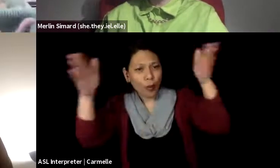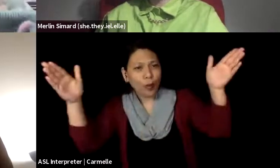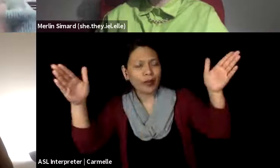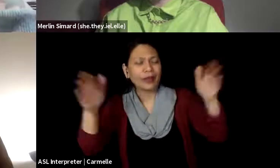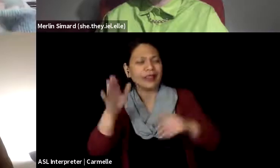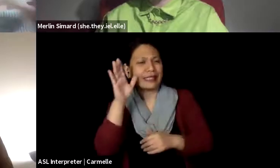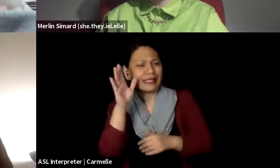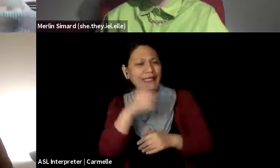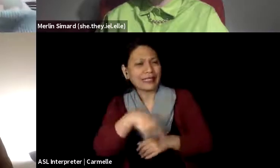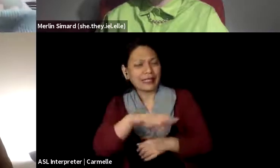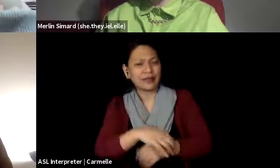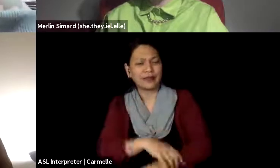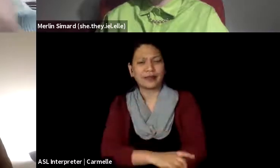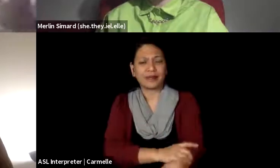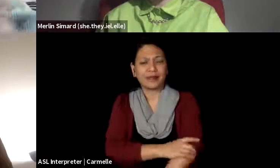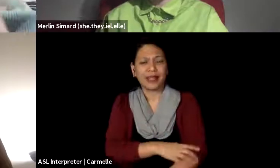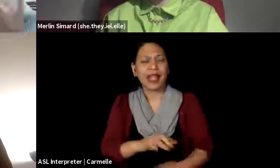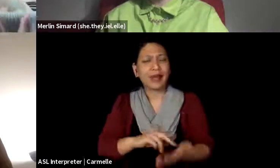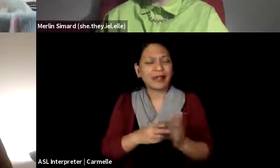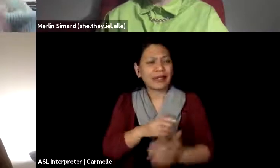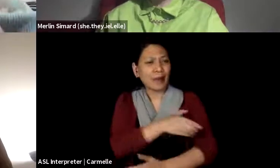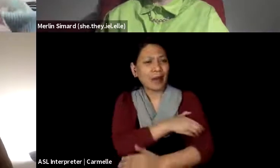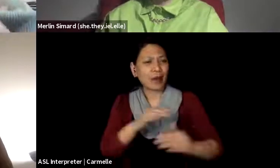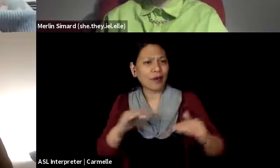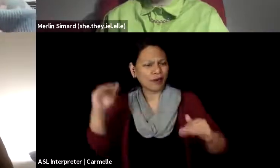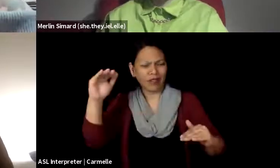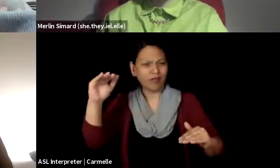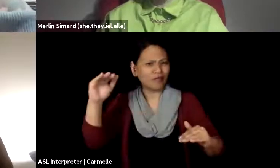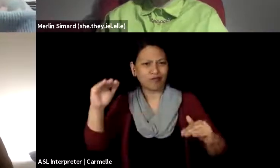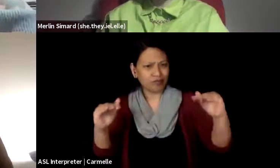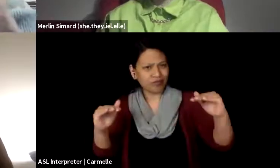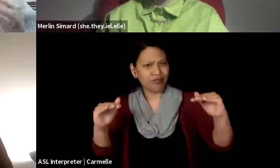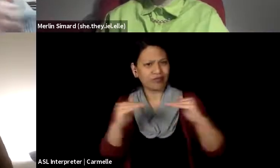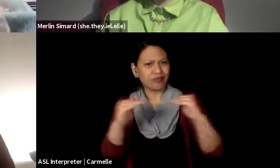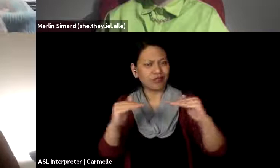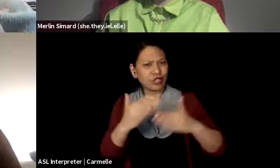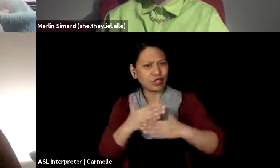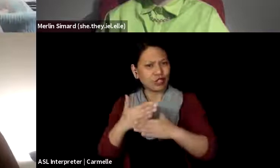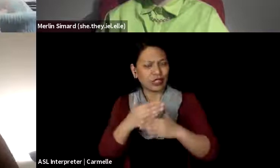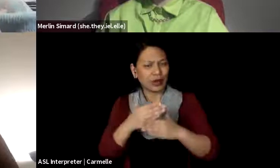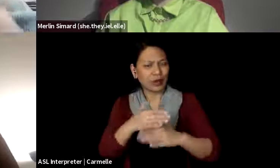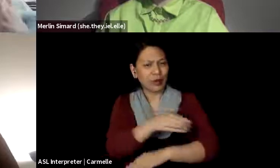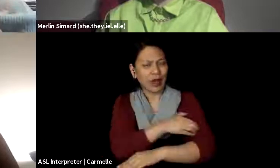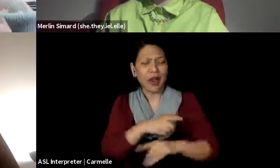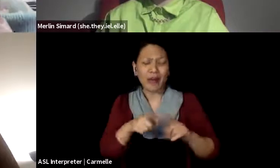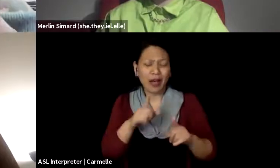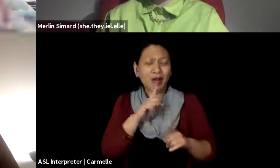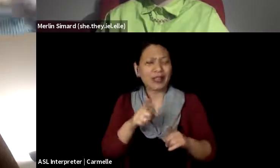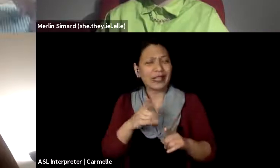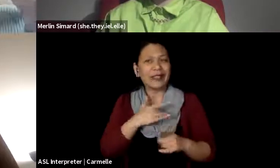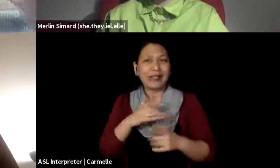And that what Aria is saying, that the power is shared, that there is an understanding that the institution, there's always going to be that hierarchy of power. They